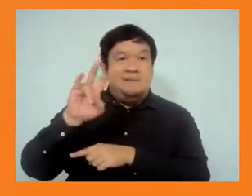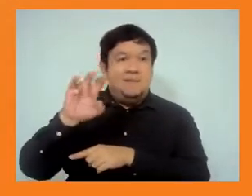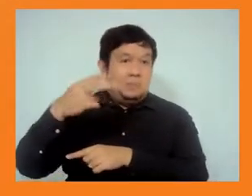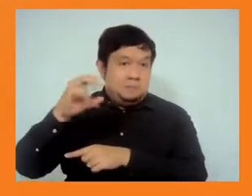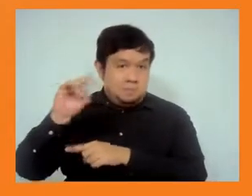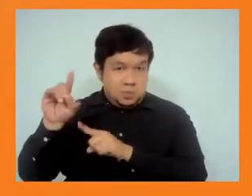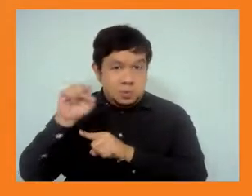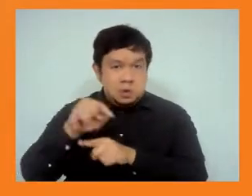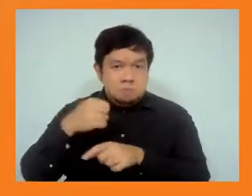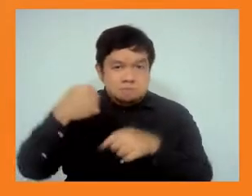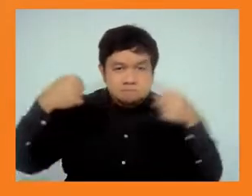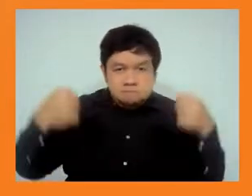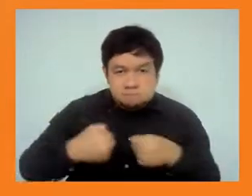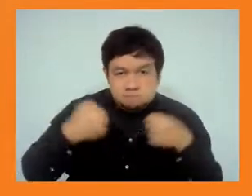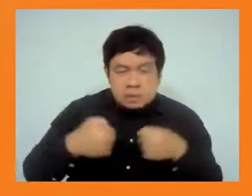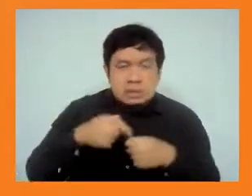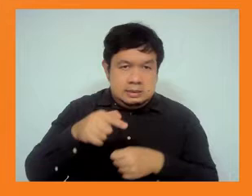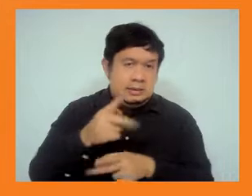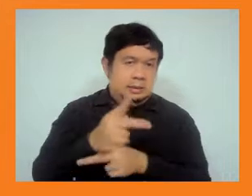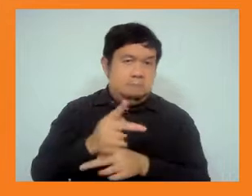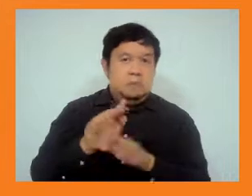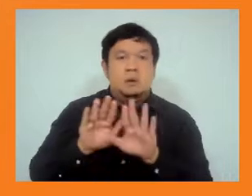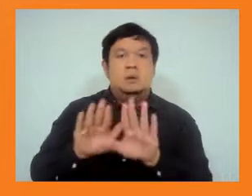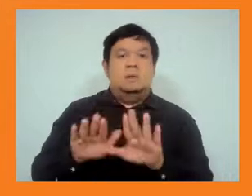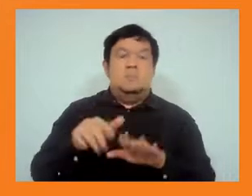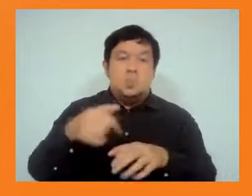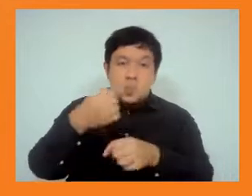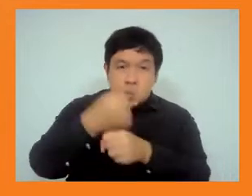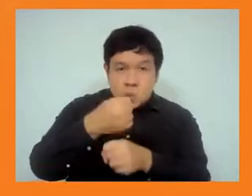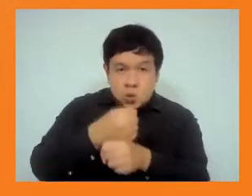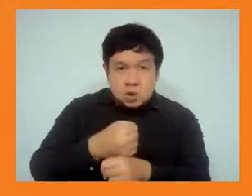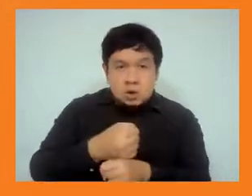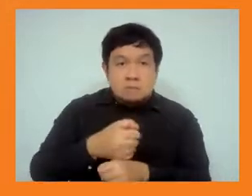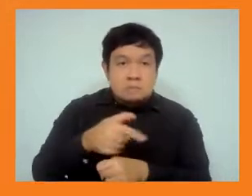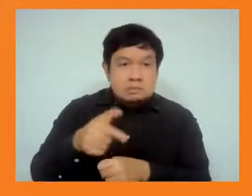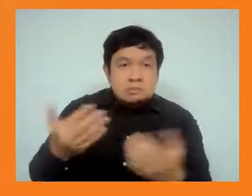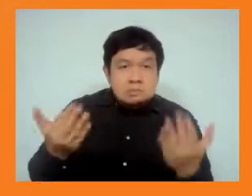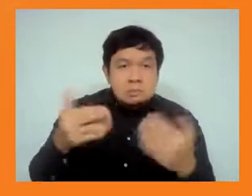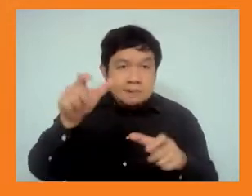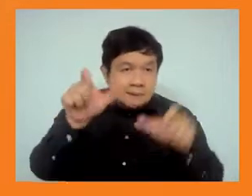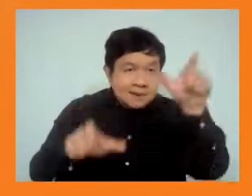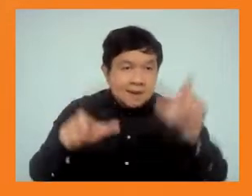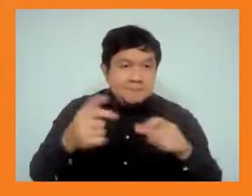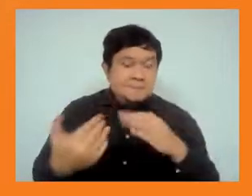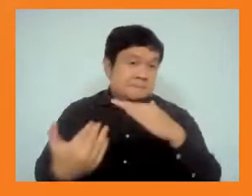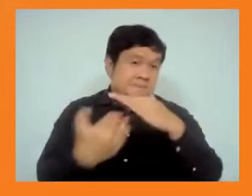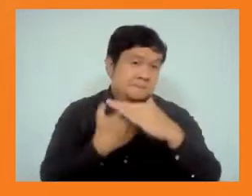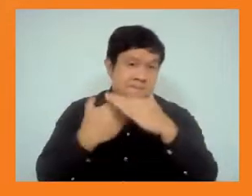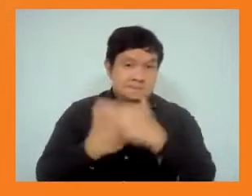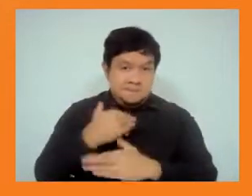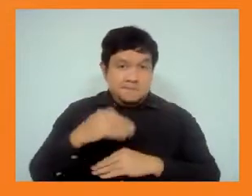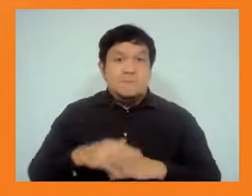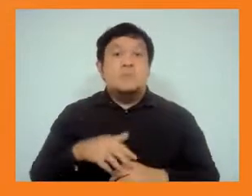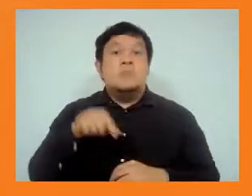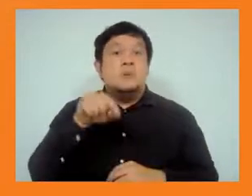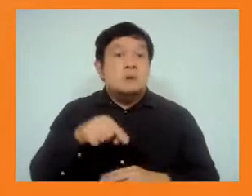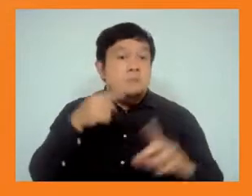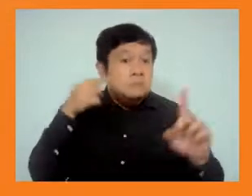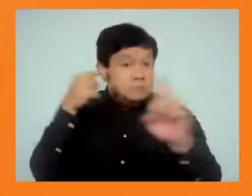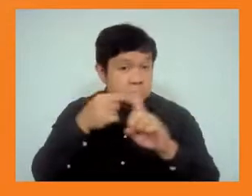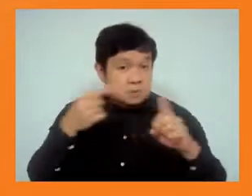we would be so done with the safeguards process, Mr. Bruce Dunn, but we are still engaging in good faith and we need